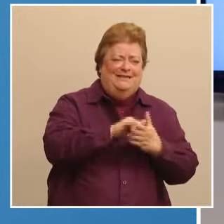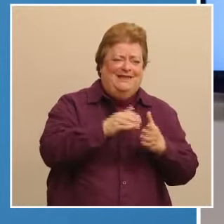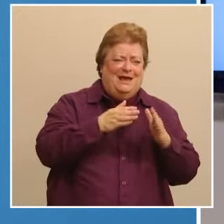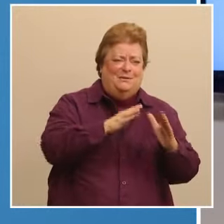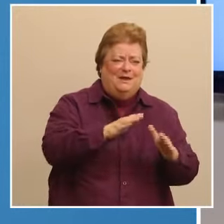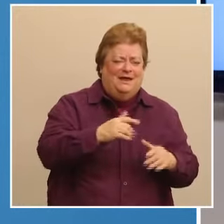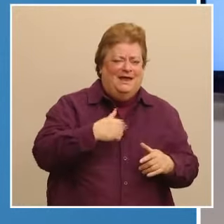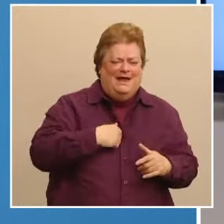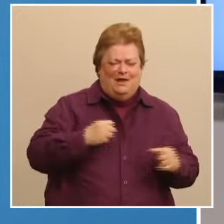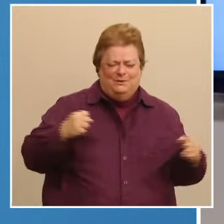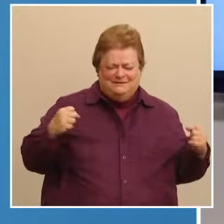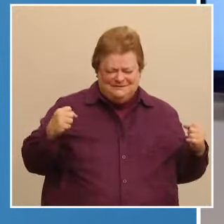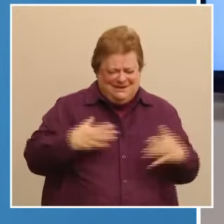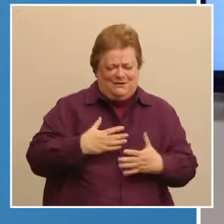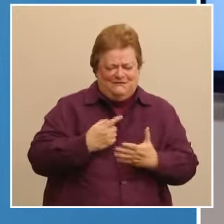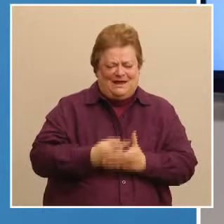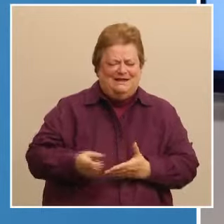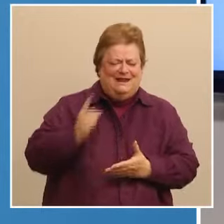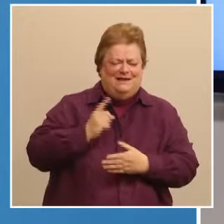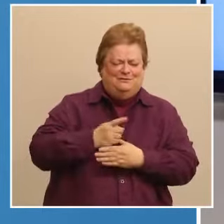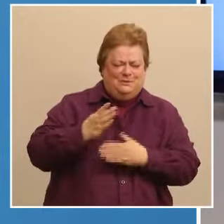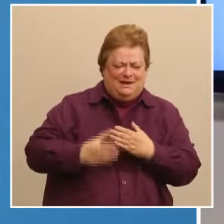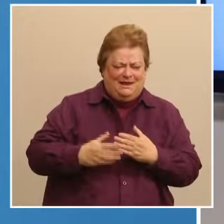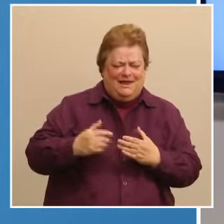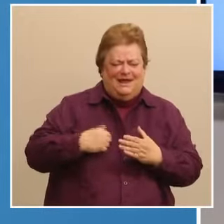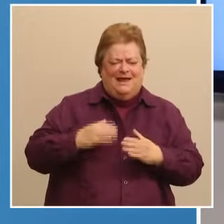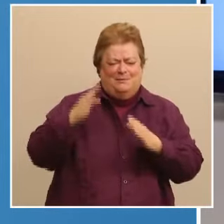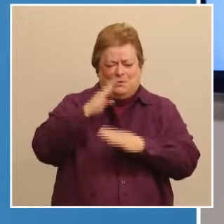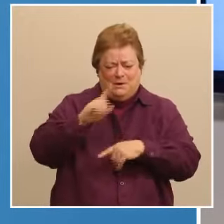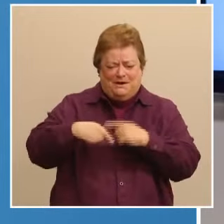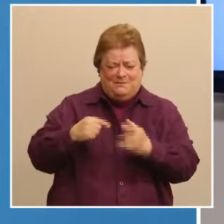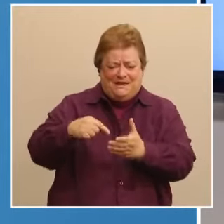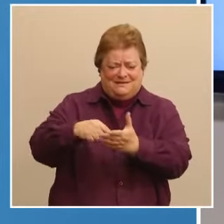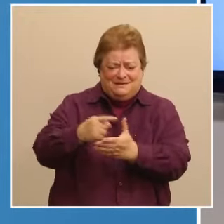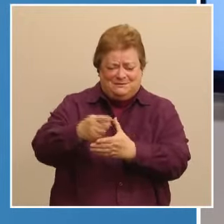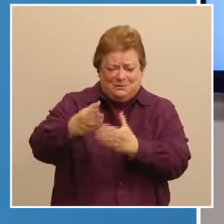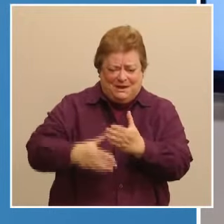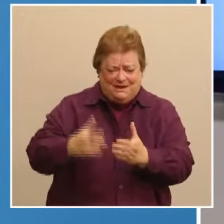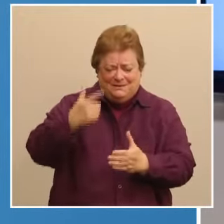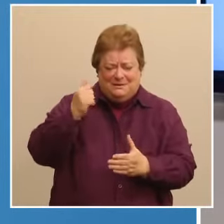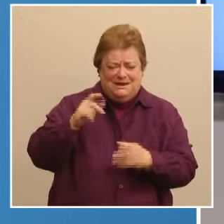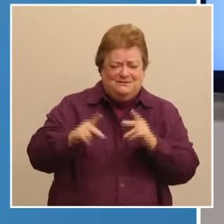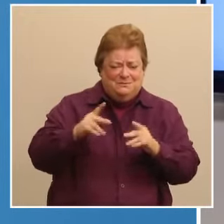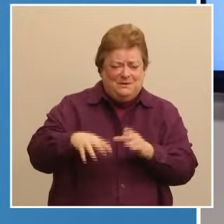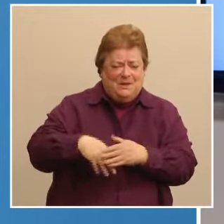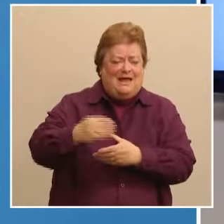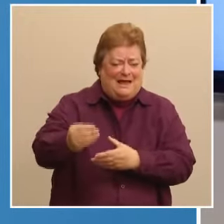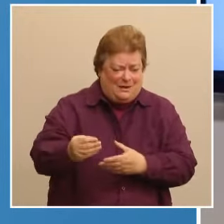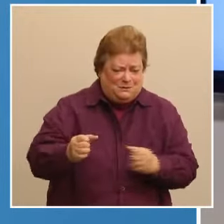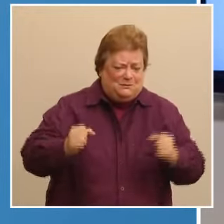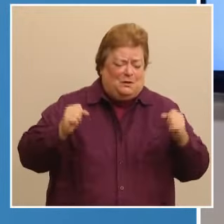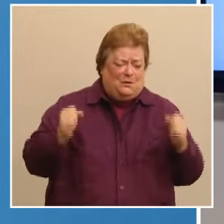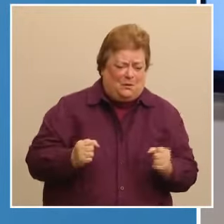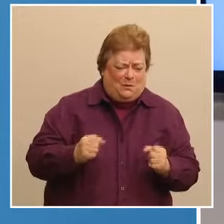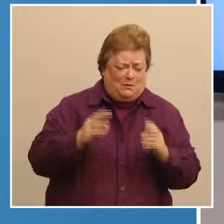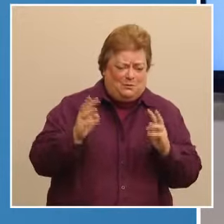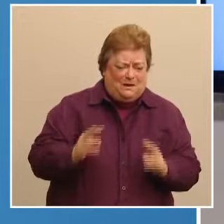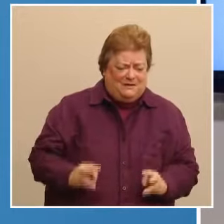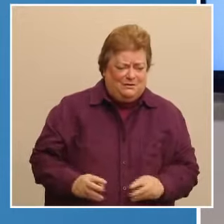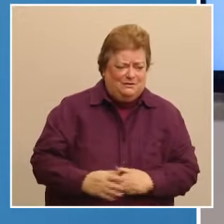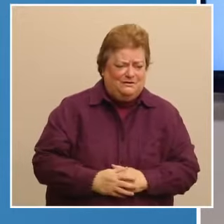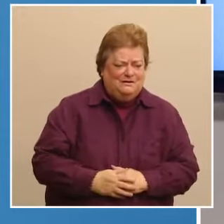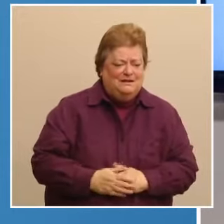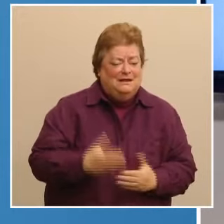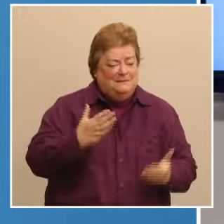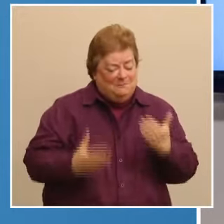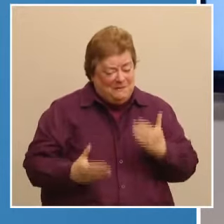was terrified last weekend, and I'm very worried this weekend about our people getting out. Maybe the weather